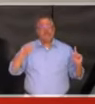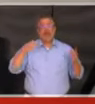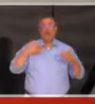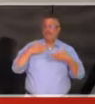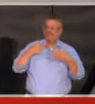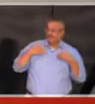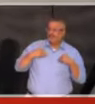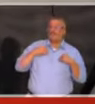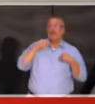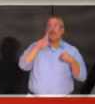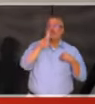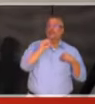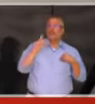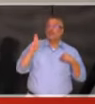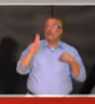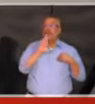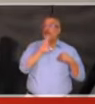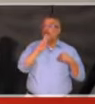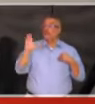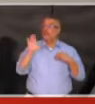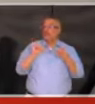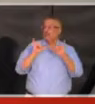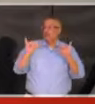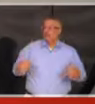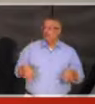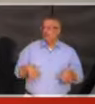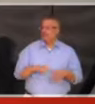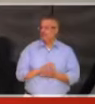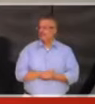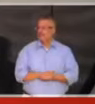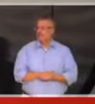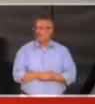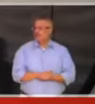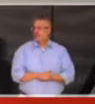both the CSU and UC. All right.